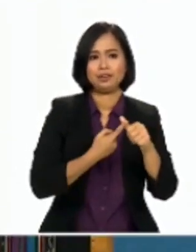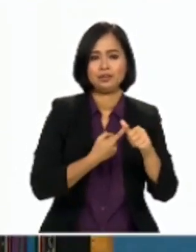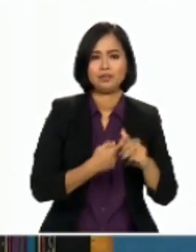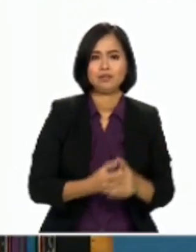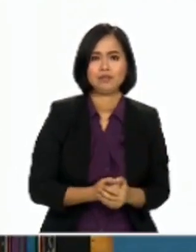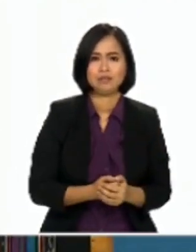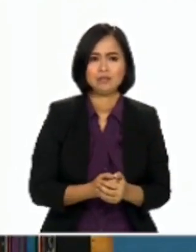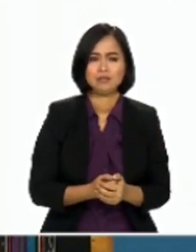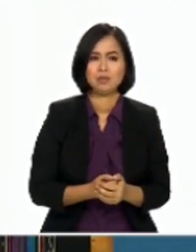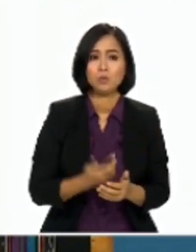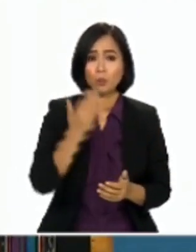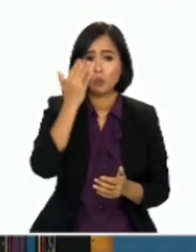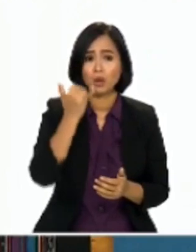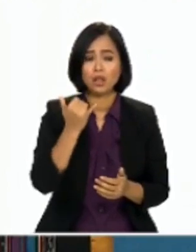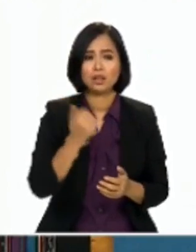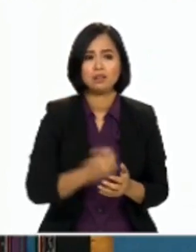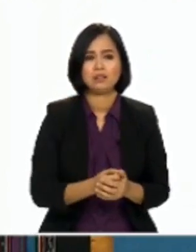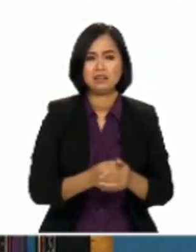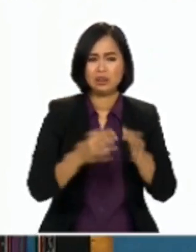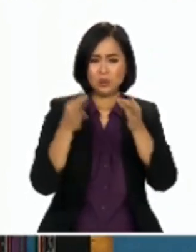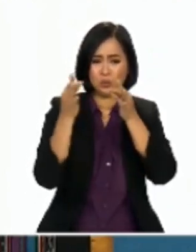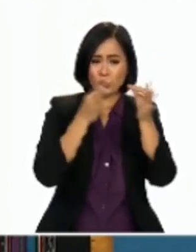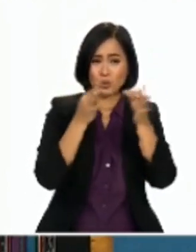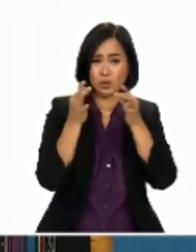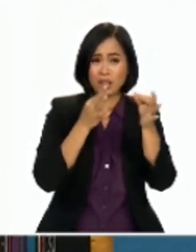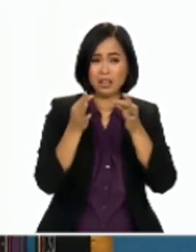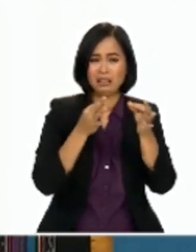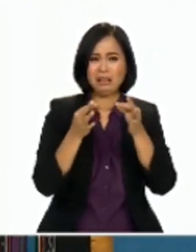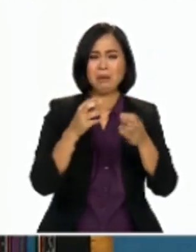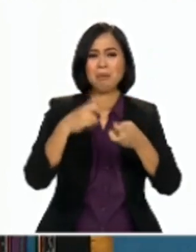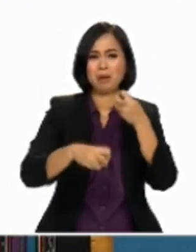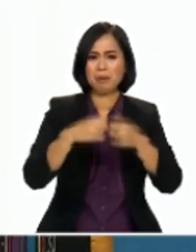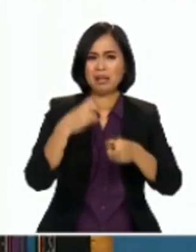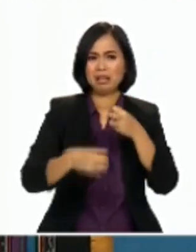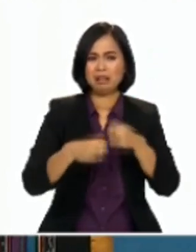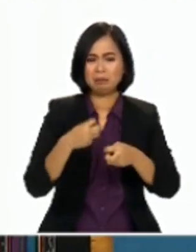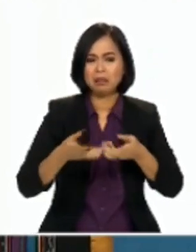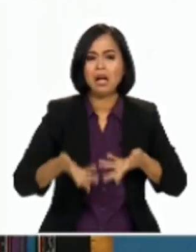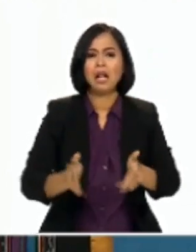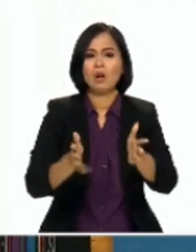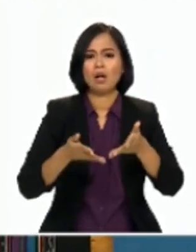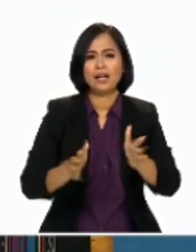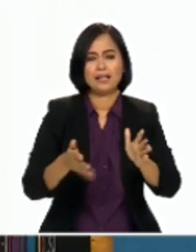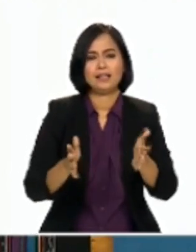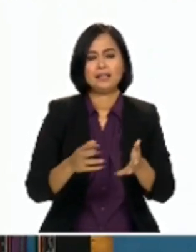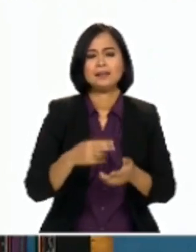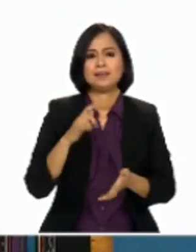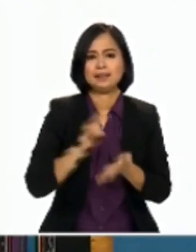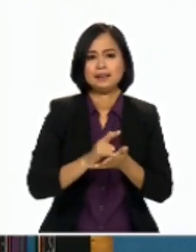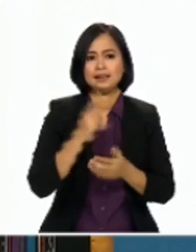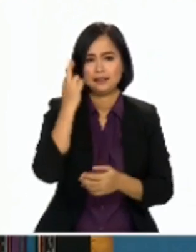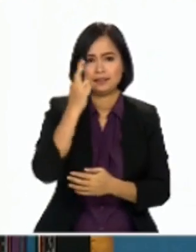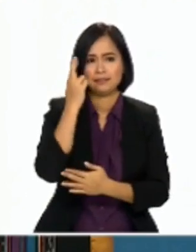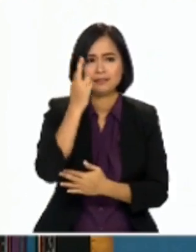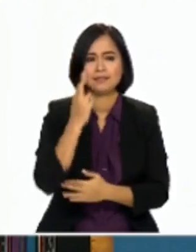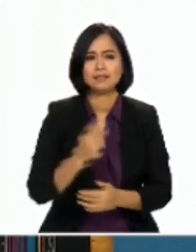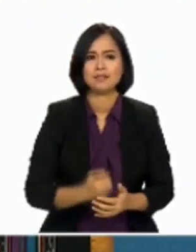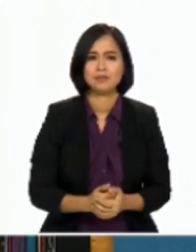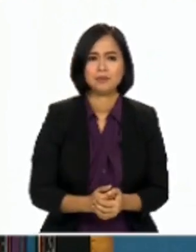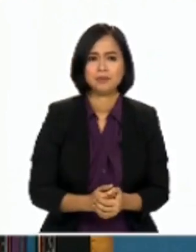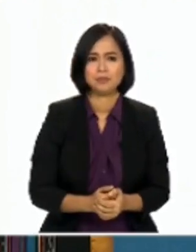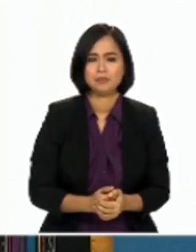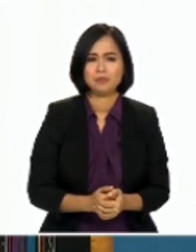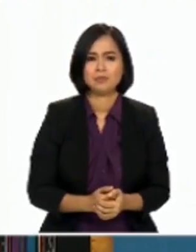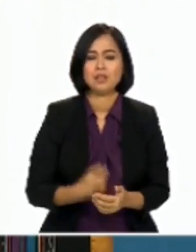that allows the social monster to survive. I respectfully